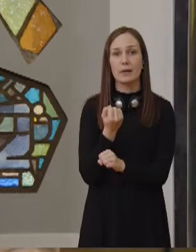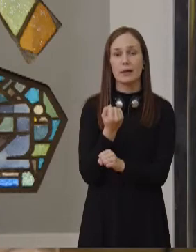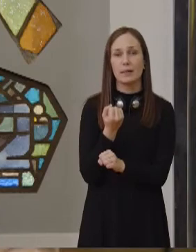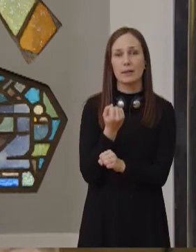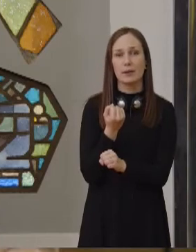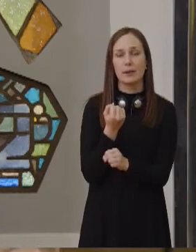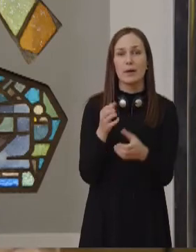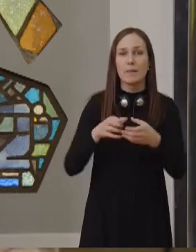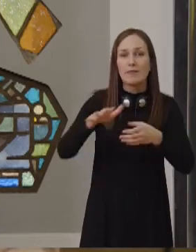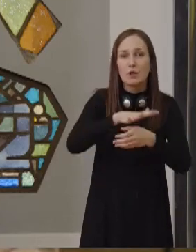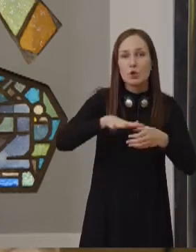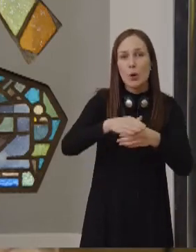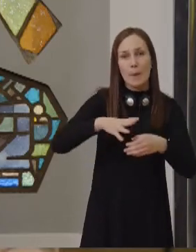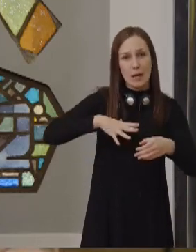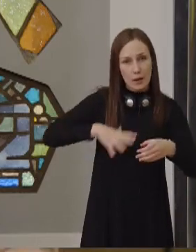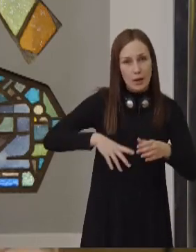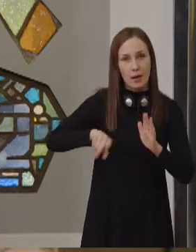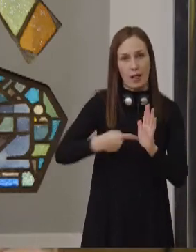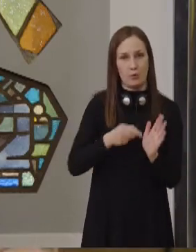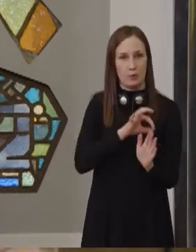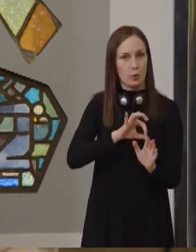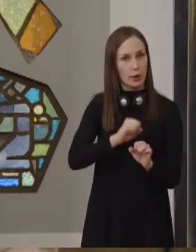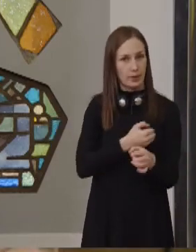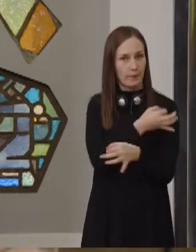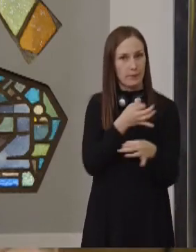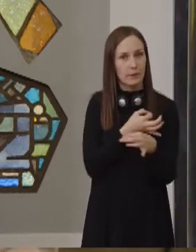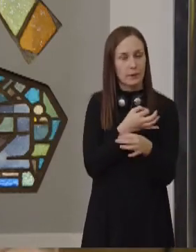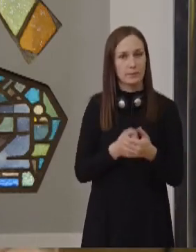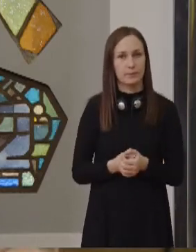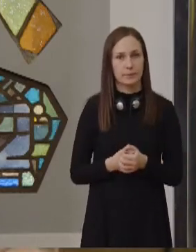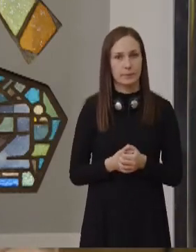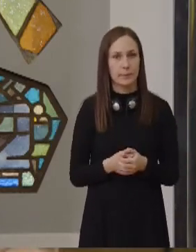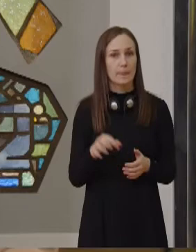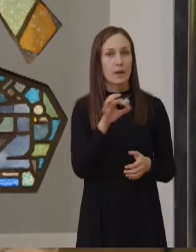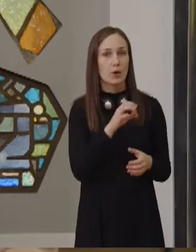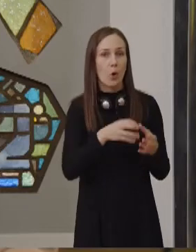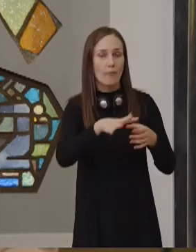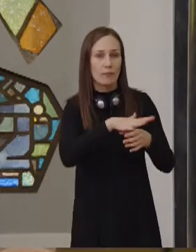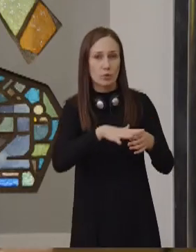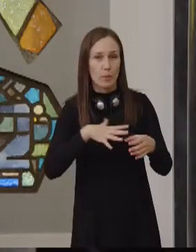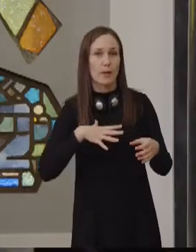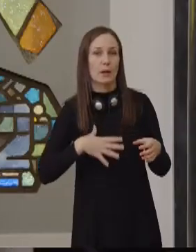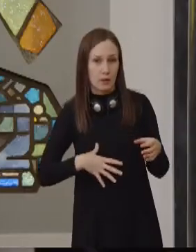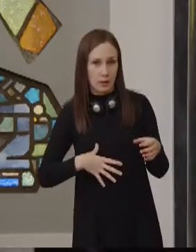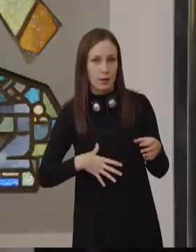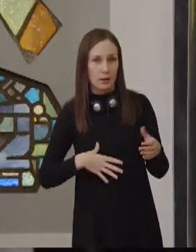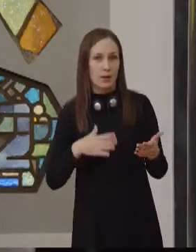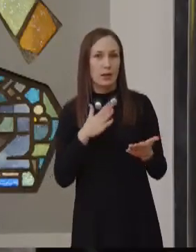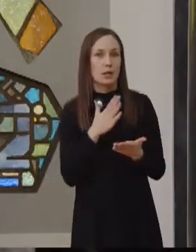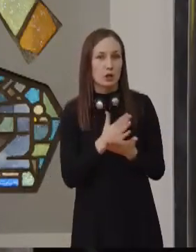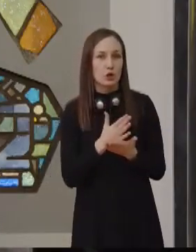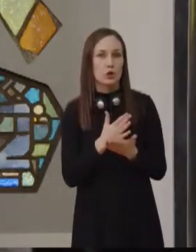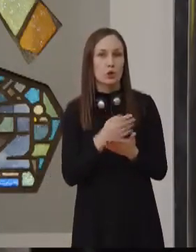Well, I guess we should raise the question of the tolerance of our society. When it